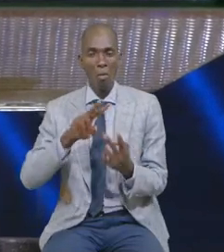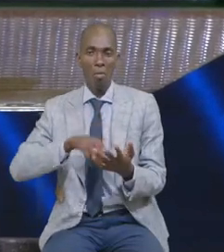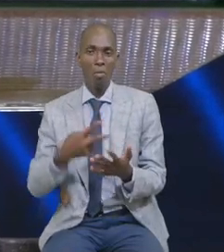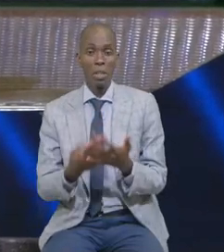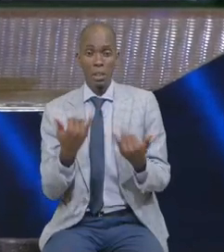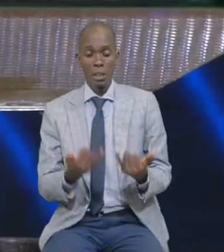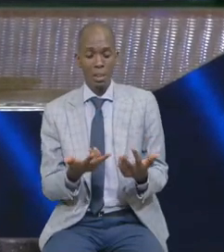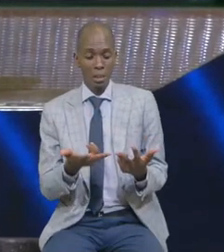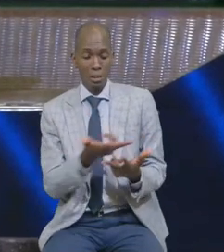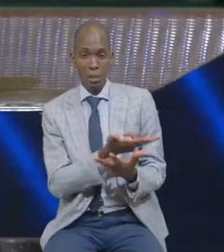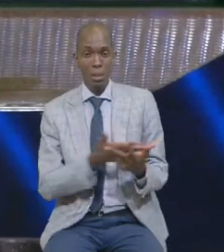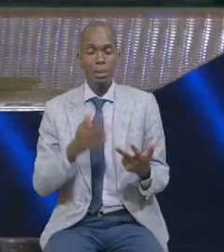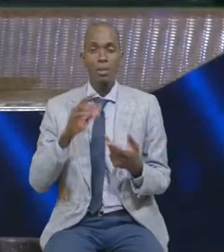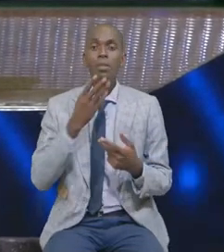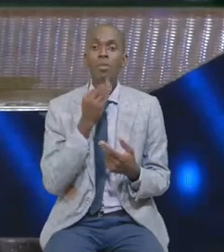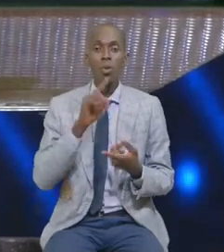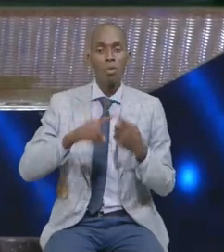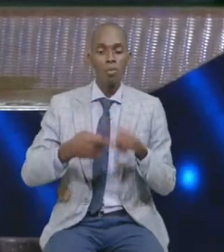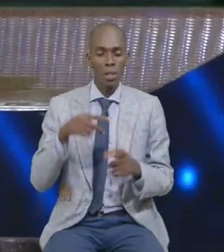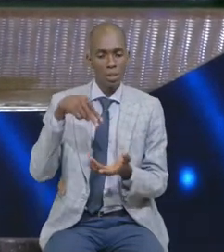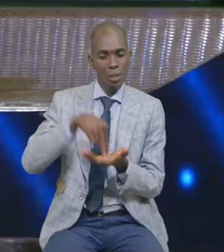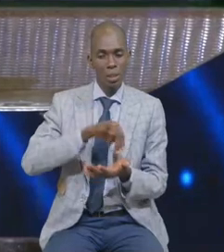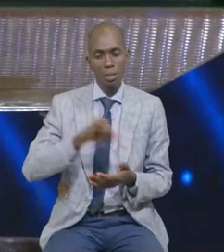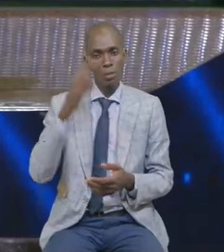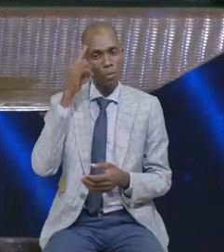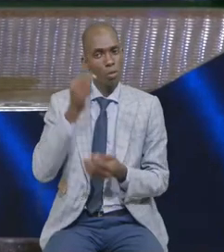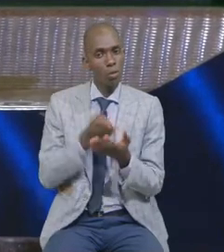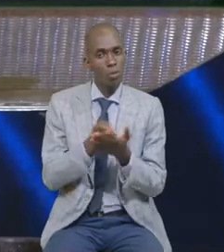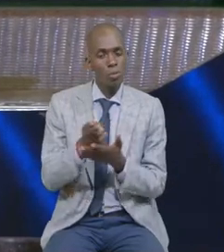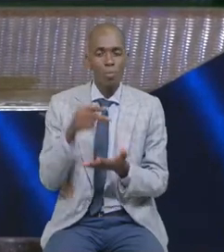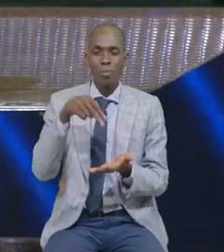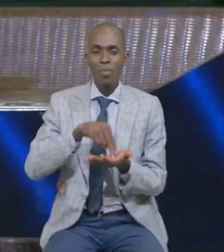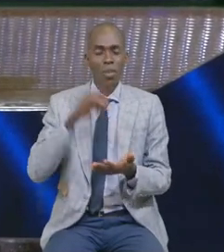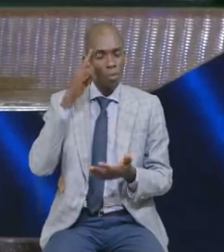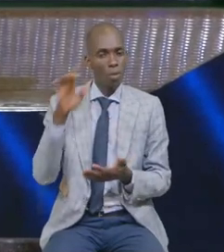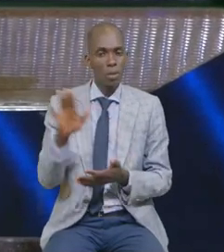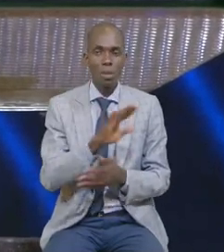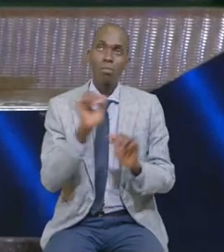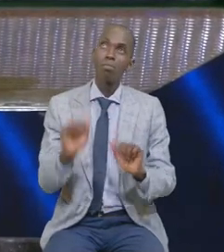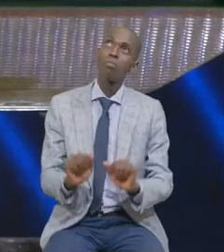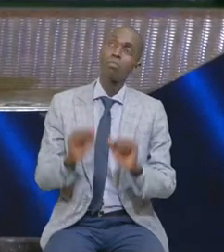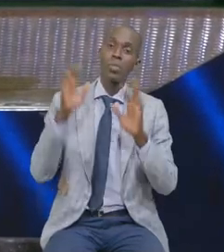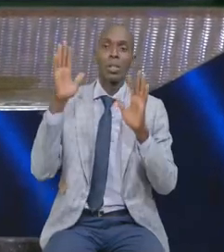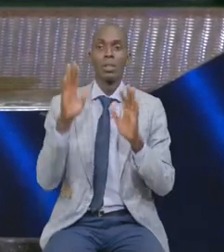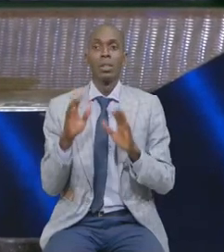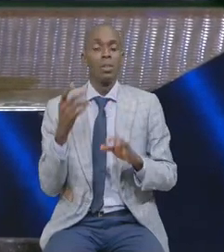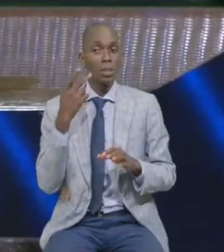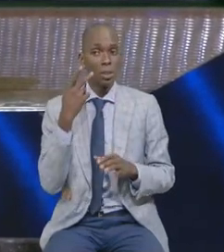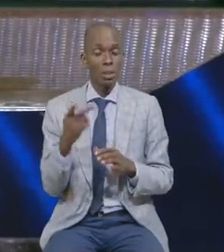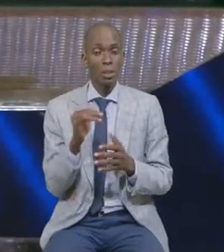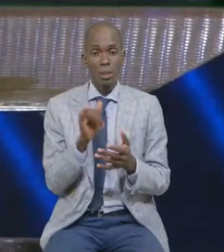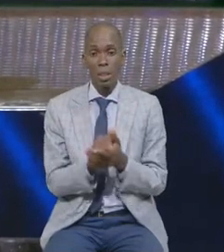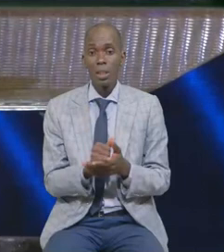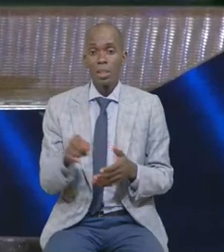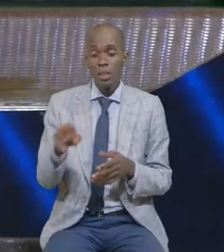Abednego, standing for the truth and standing for their commitment. If they knew the New Testament, what they didn't